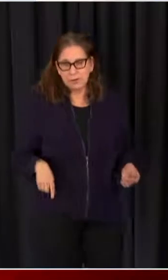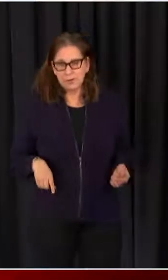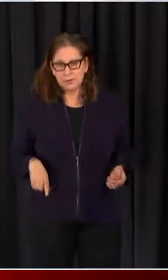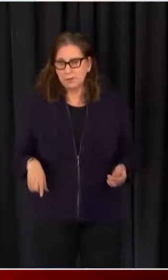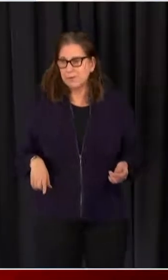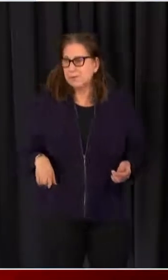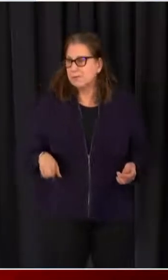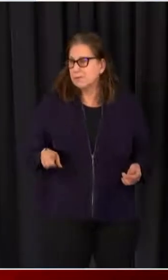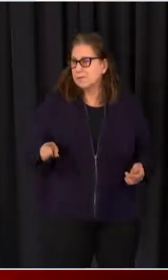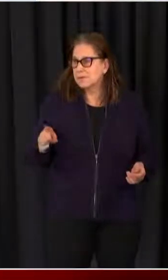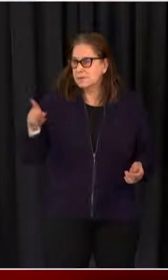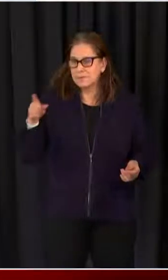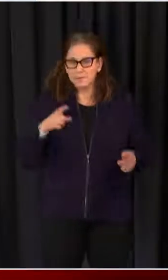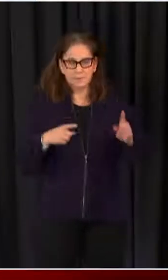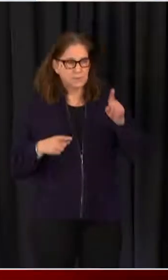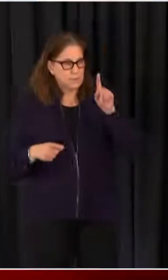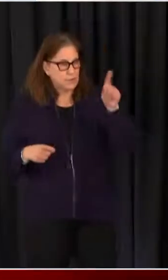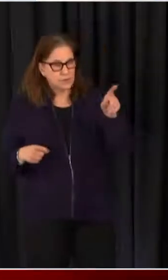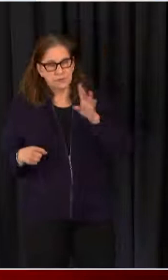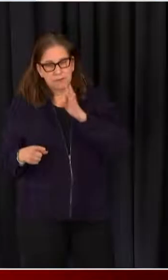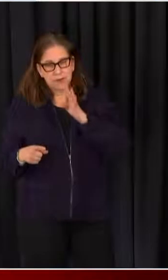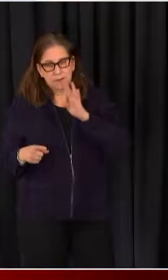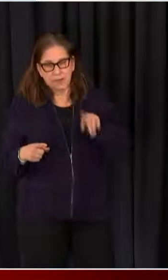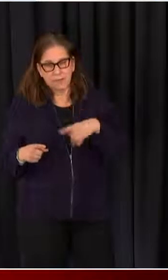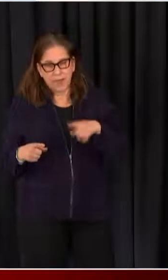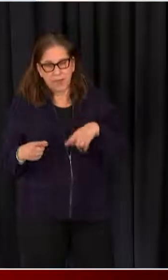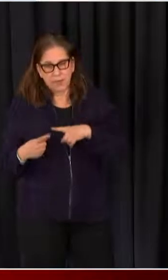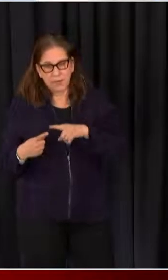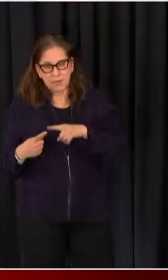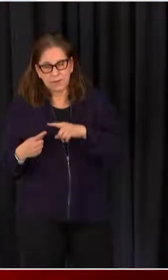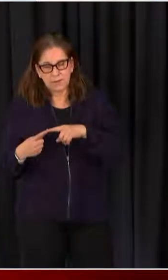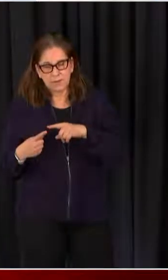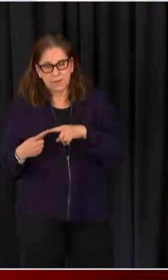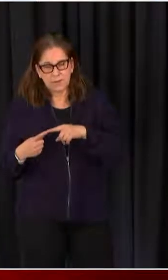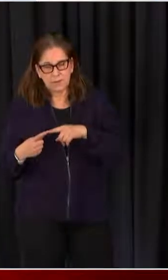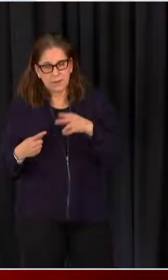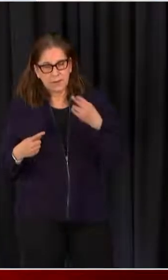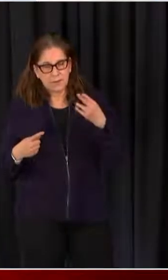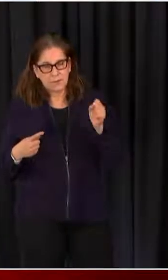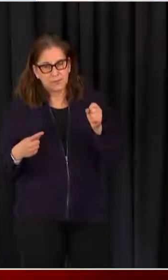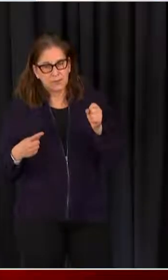mentioned that there was the dial today was high school sports. I wonder what